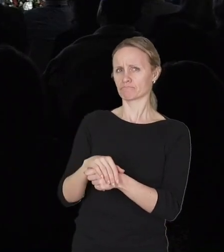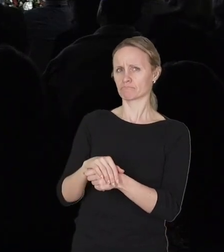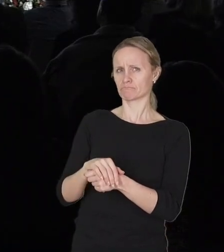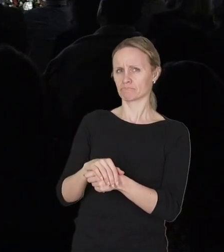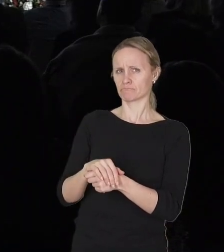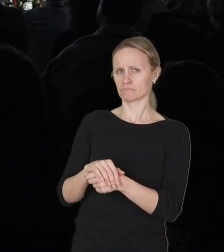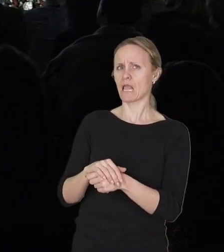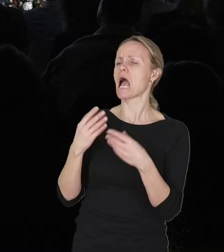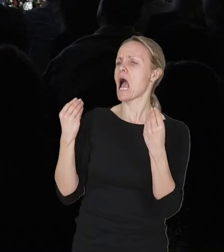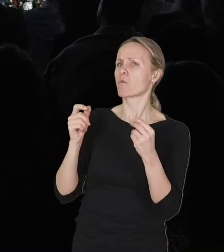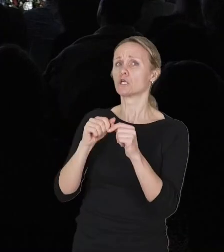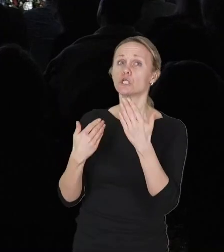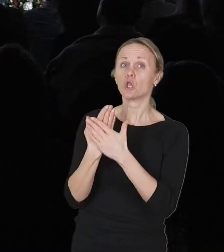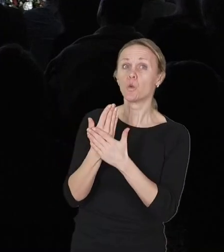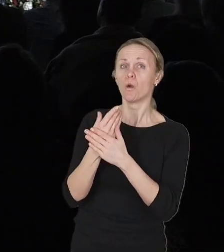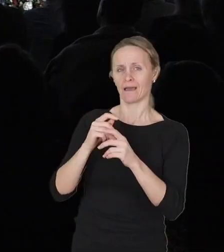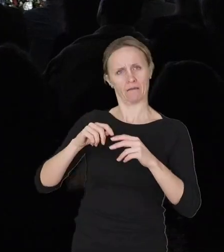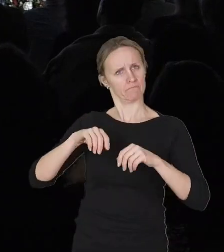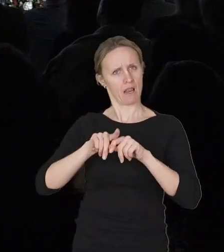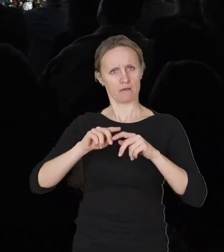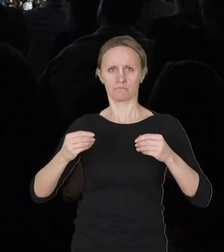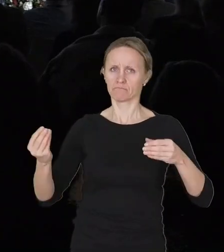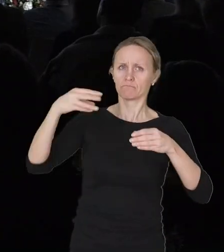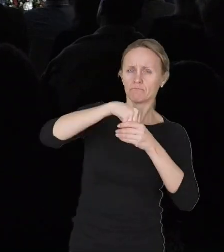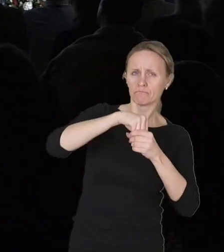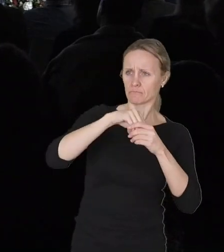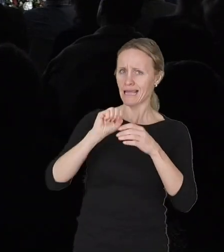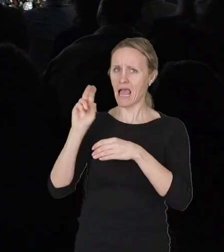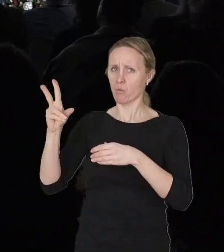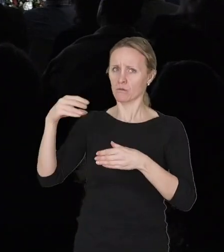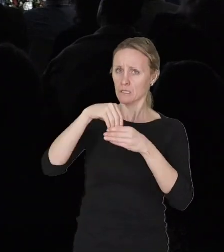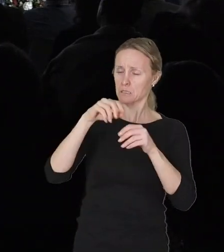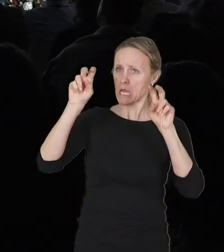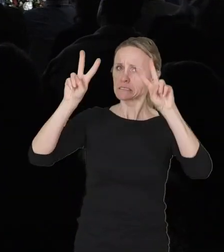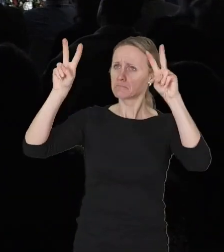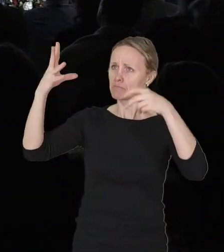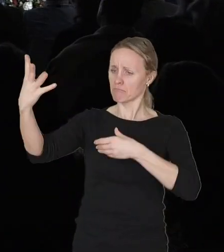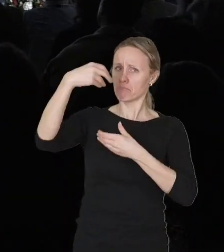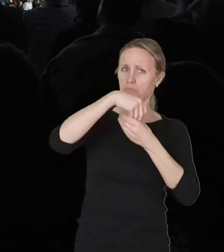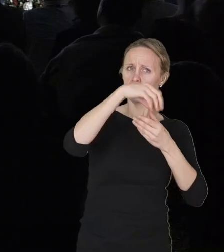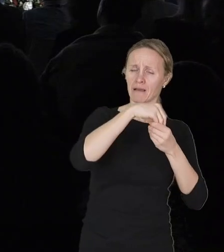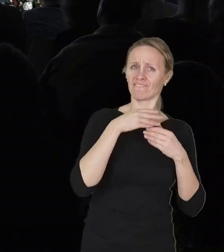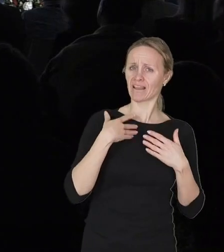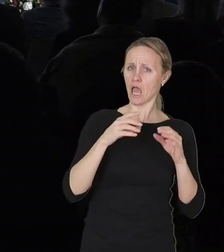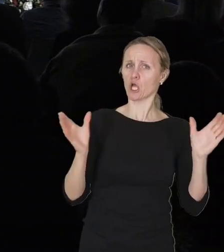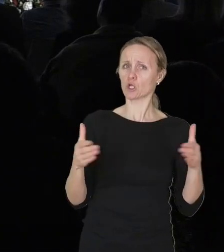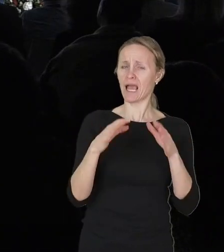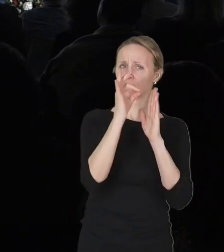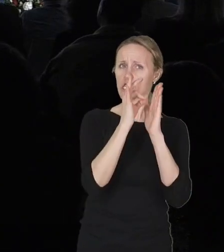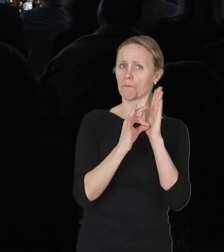within the context of these global changes, challenges, and then the policies which are trying to strengthen